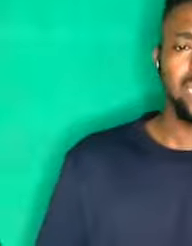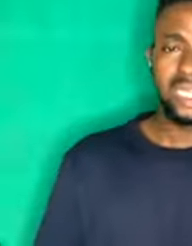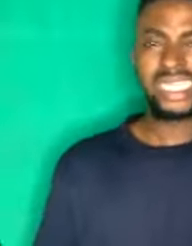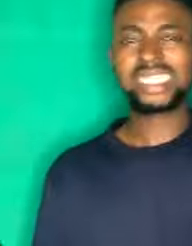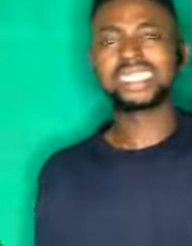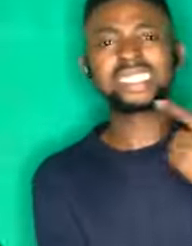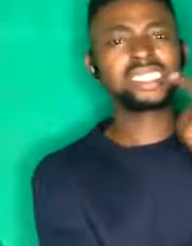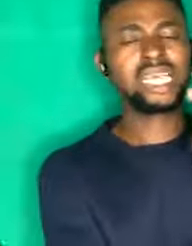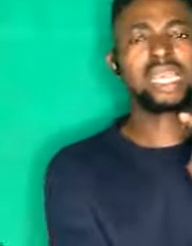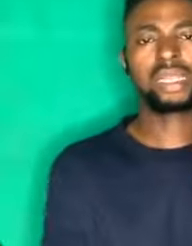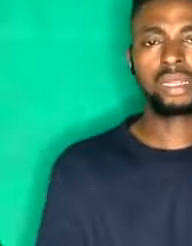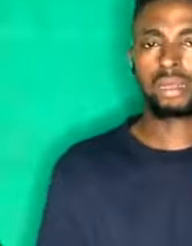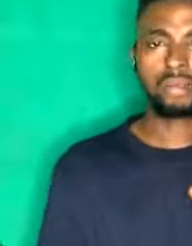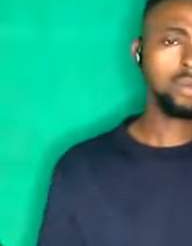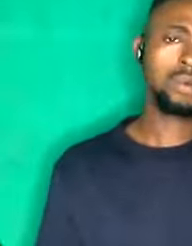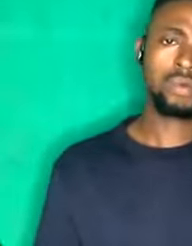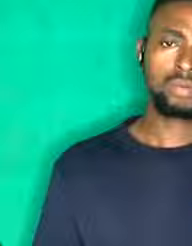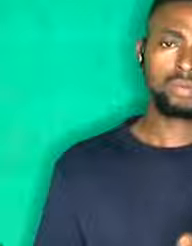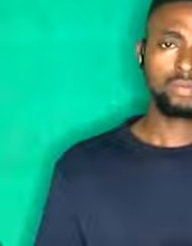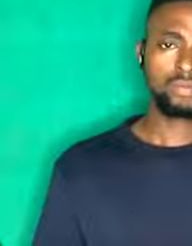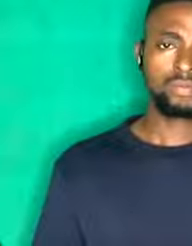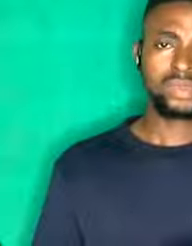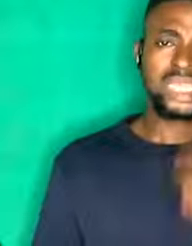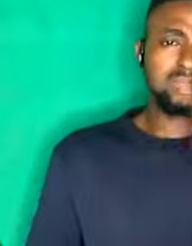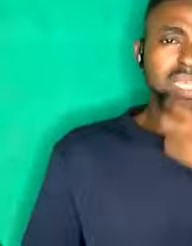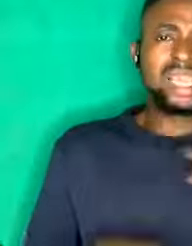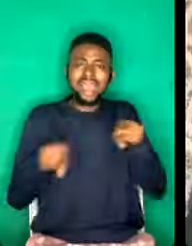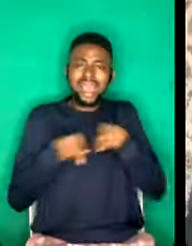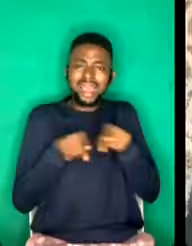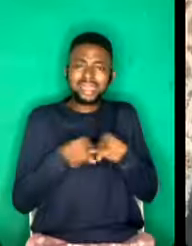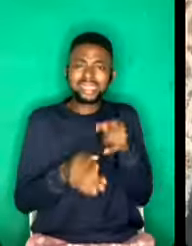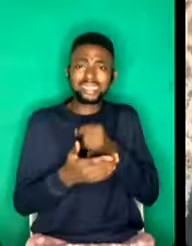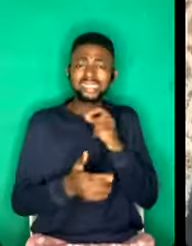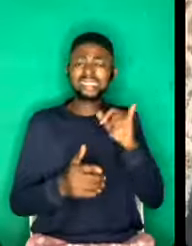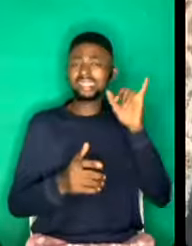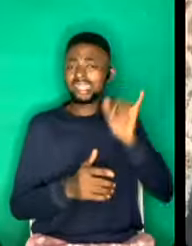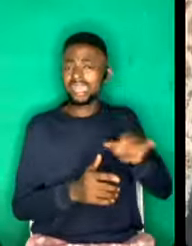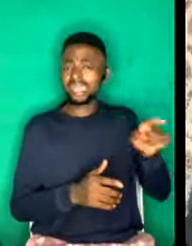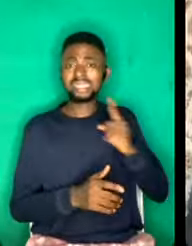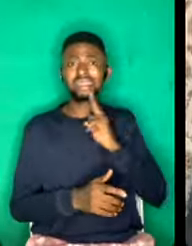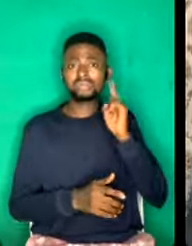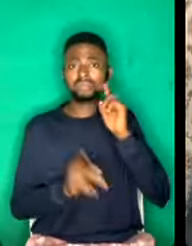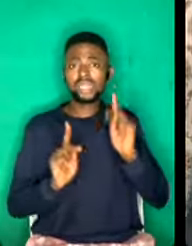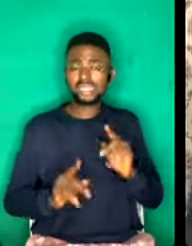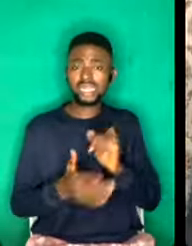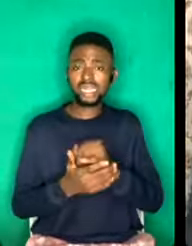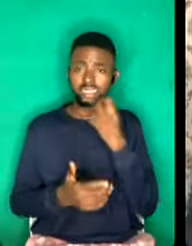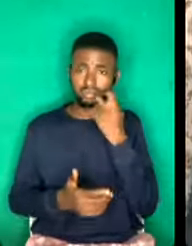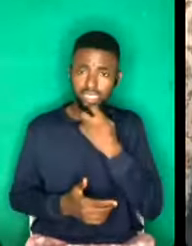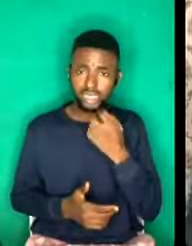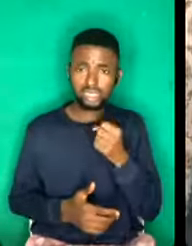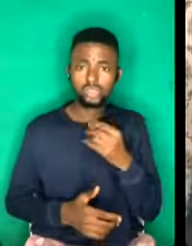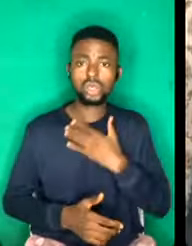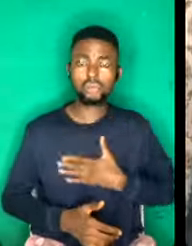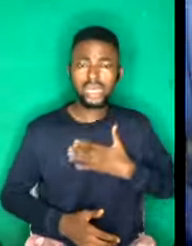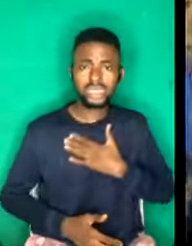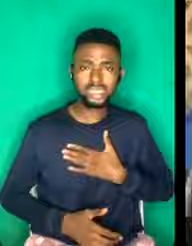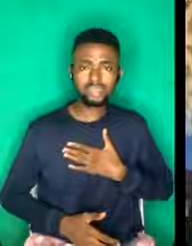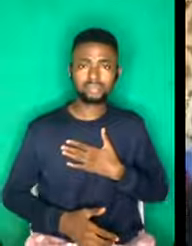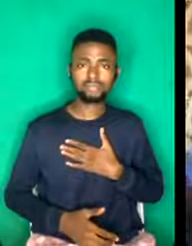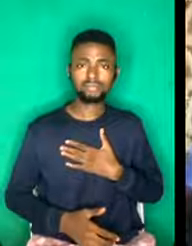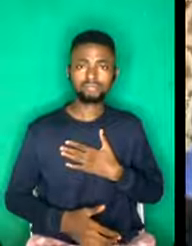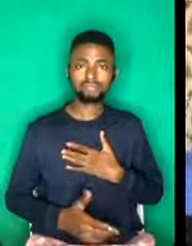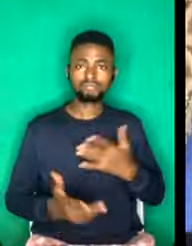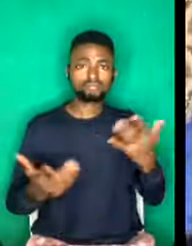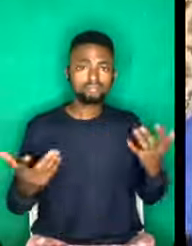was in. Speak like it is that deaf person that is speaking. So please, I don't know. I mean, this is not part